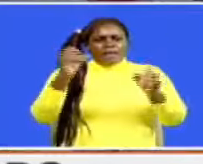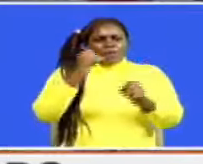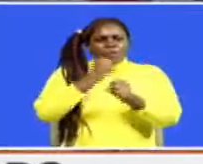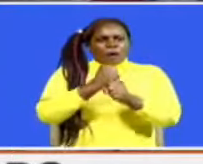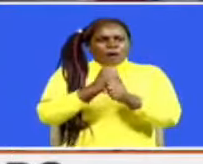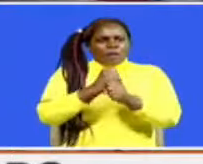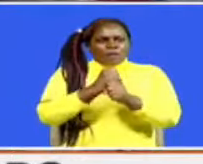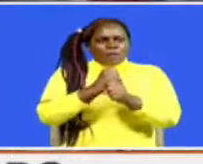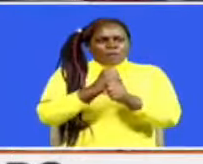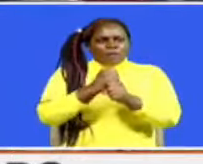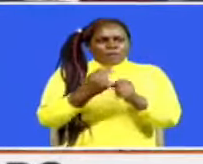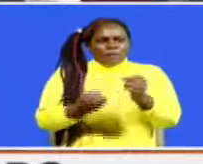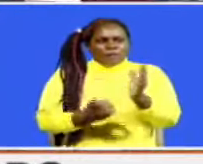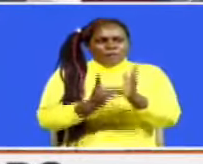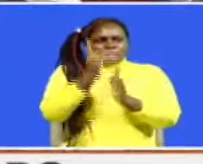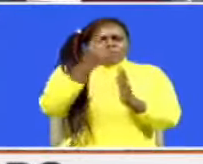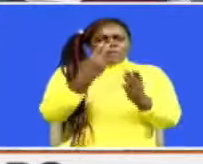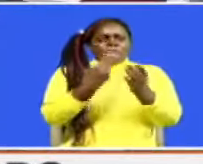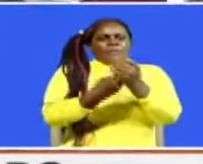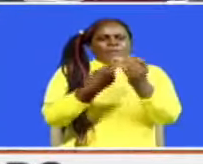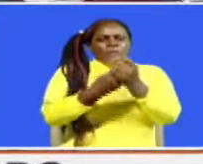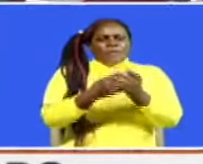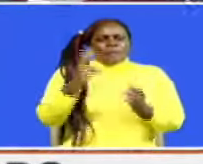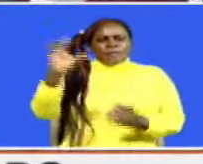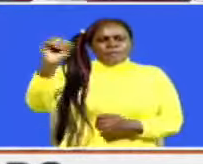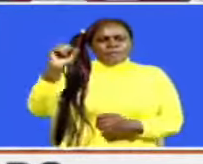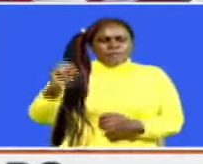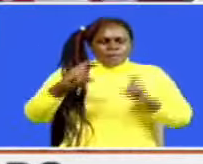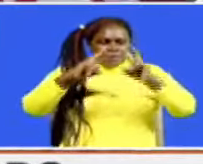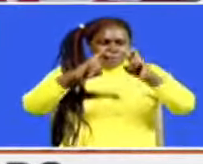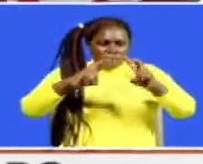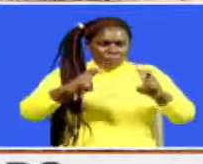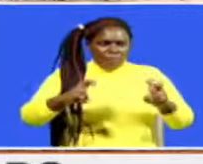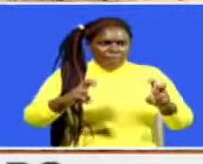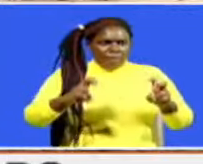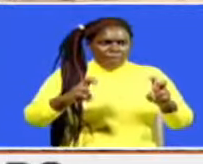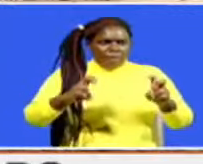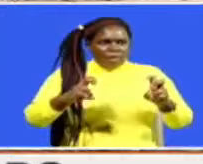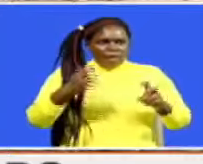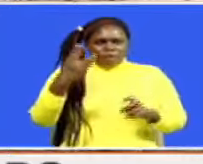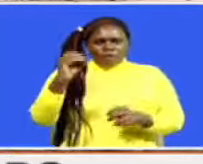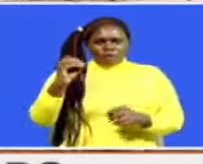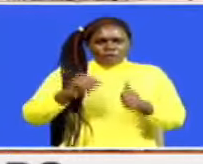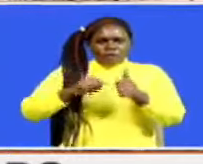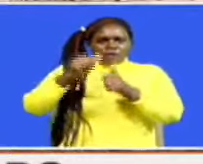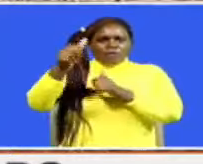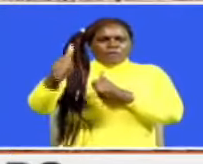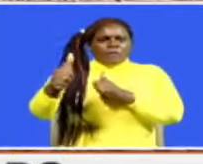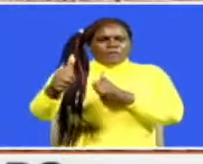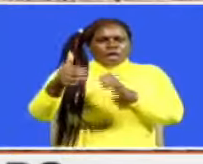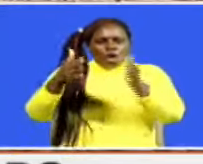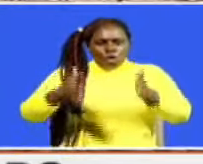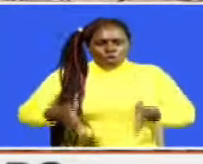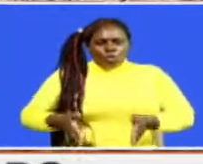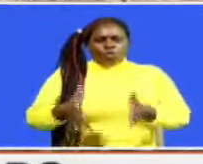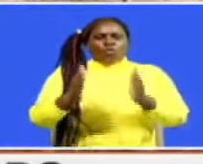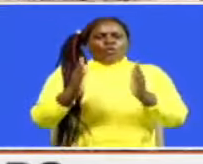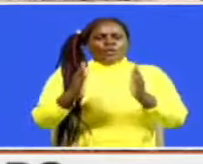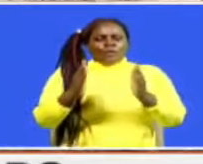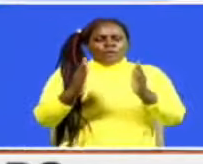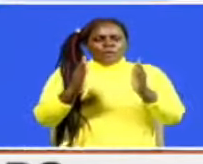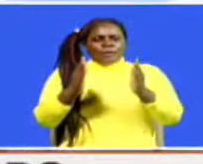with development partners to deliver. The CS also inspected the dualling of the 40-kilometer Mtwapa-Kilifi Road and